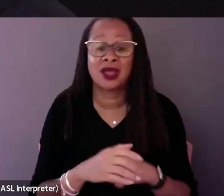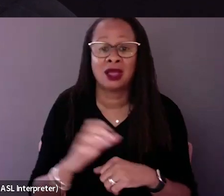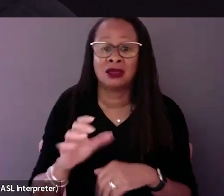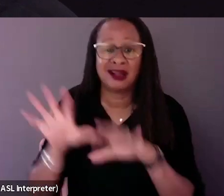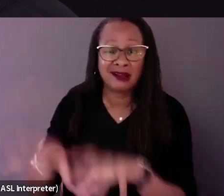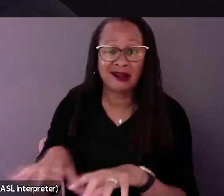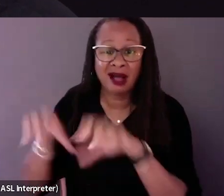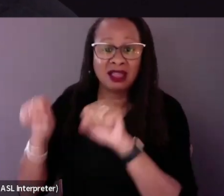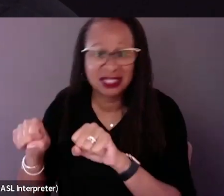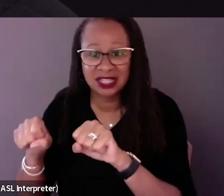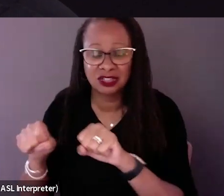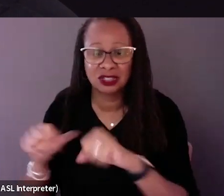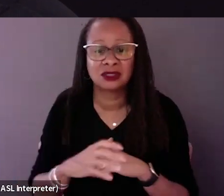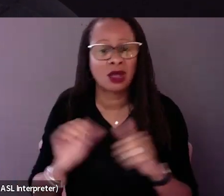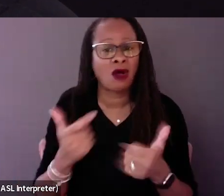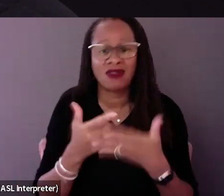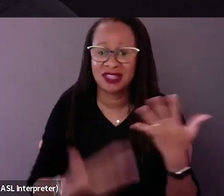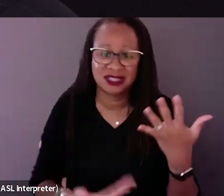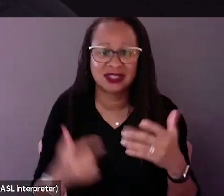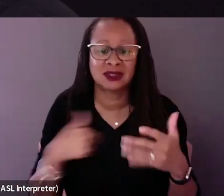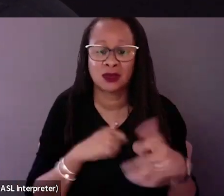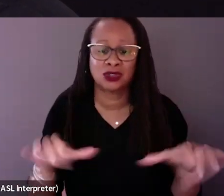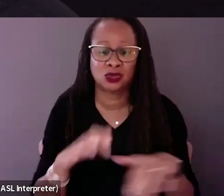Colonization, all of these things.